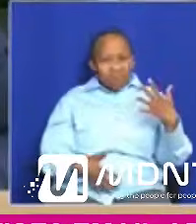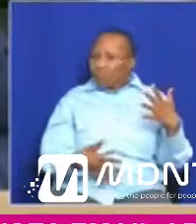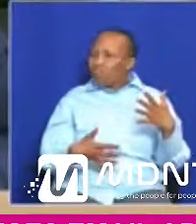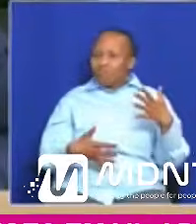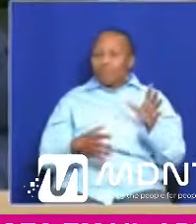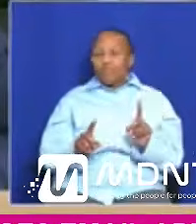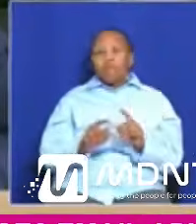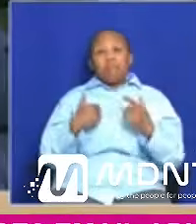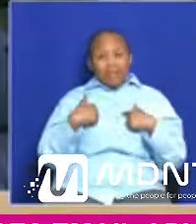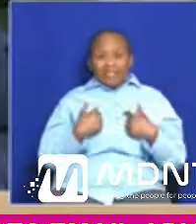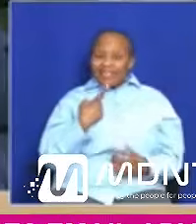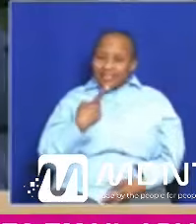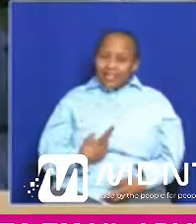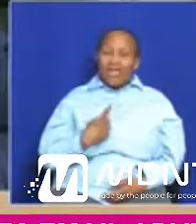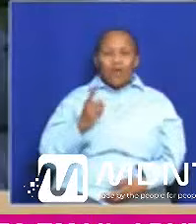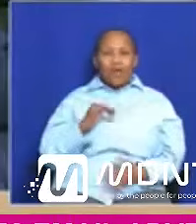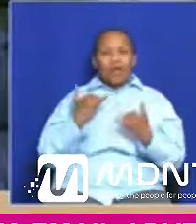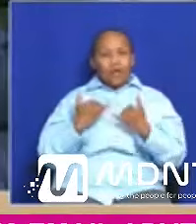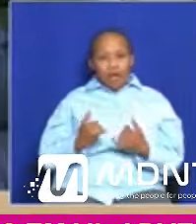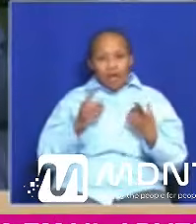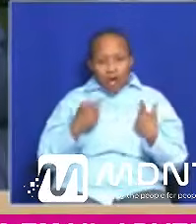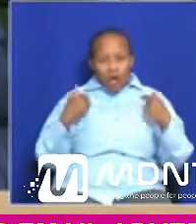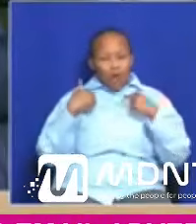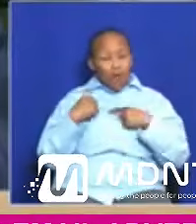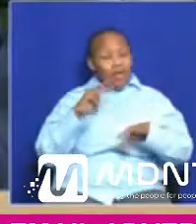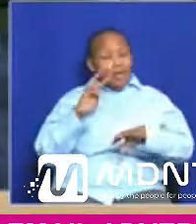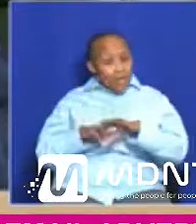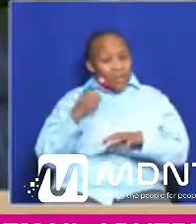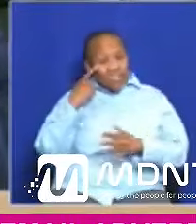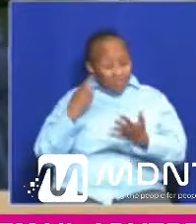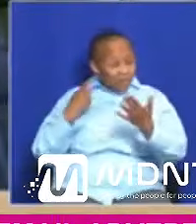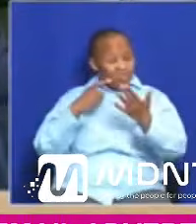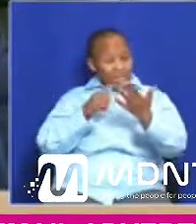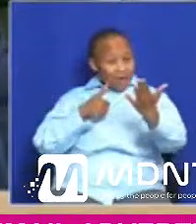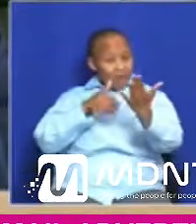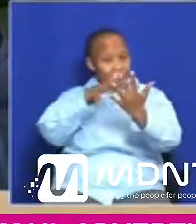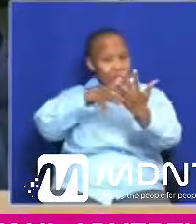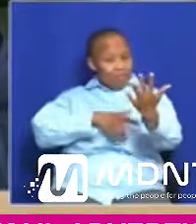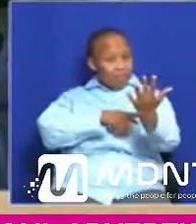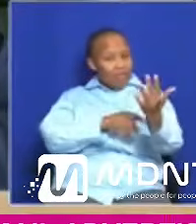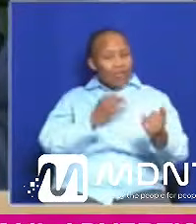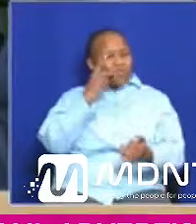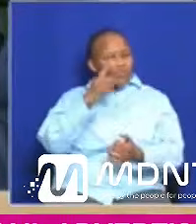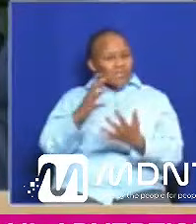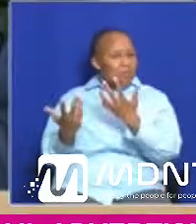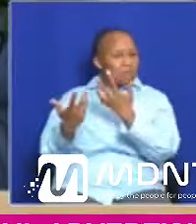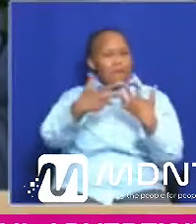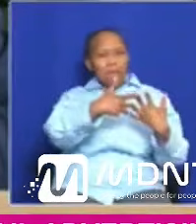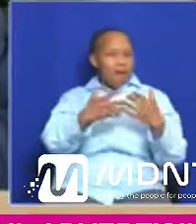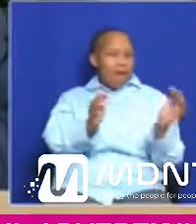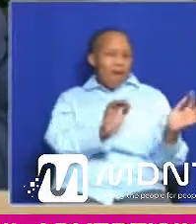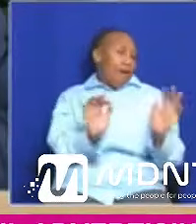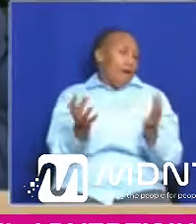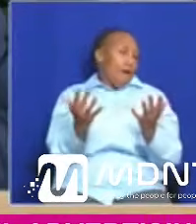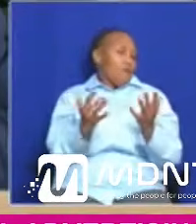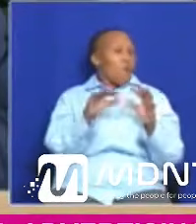the indictment and see how it becomes relevant to the contents of this document.